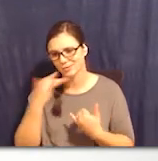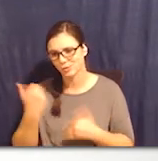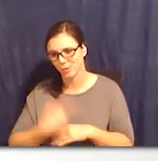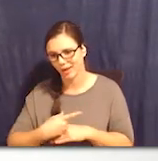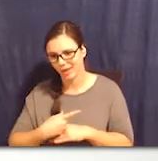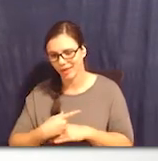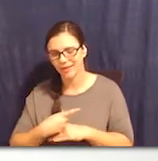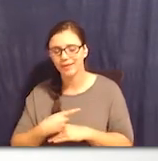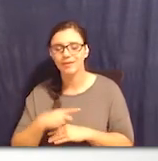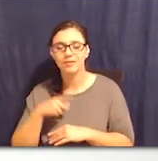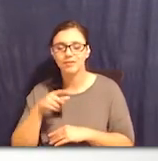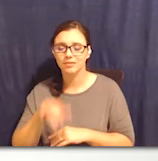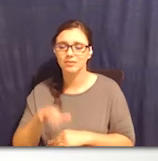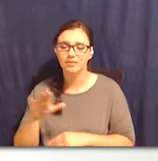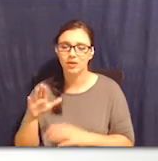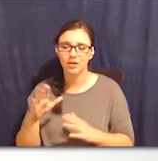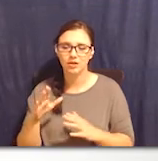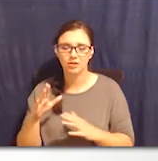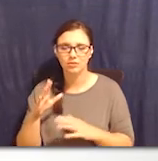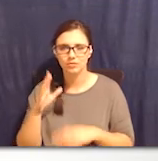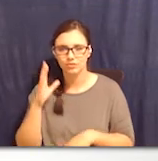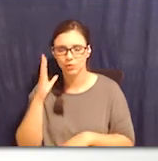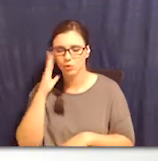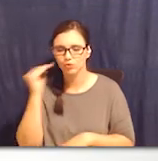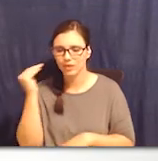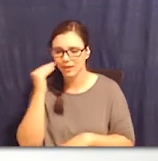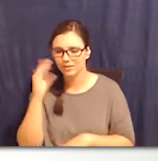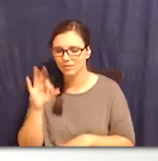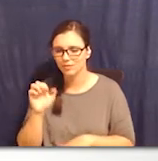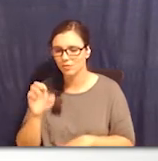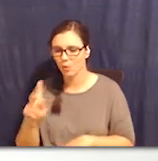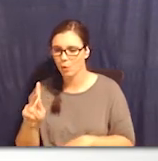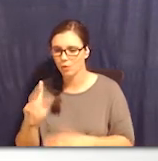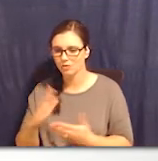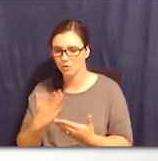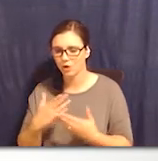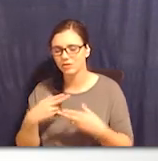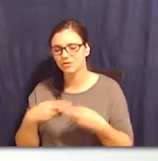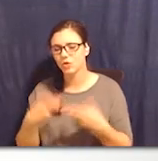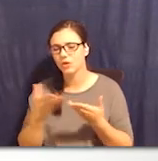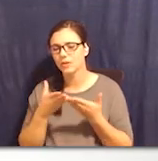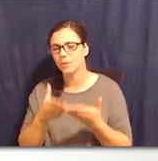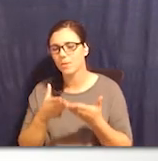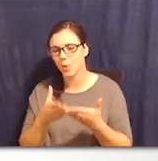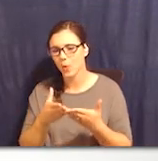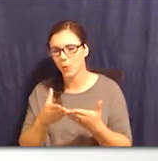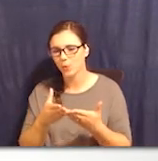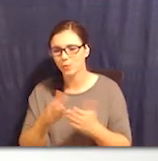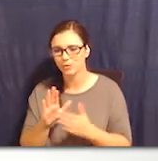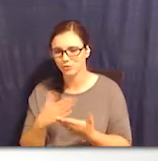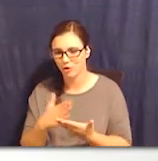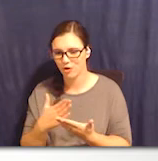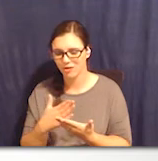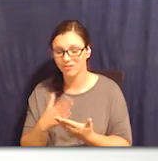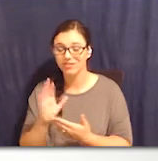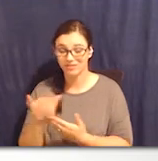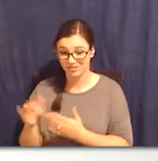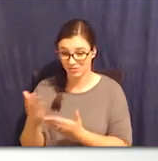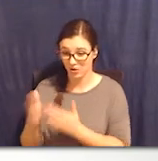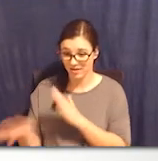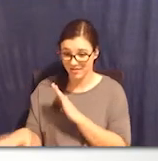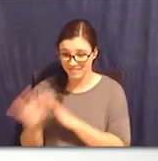And the third song, which is the last for today, is a Korean folk song called The Boat